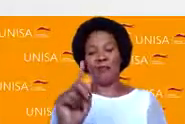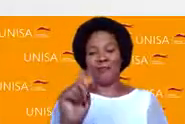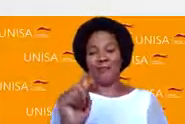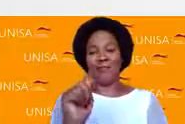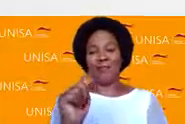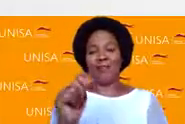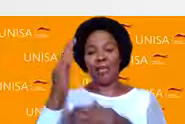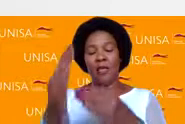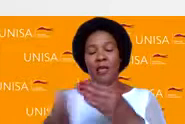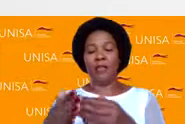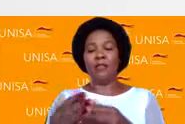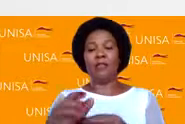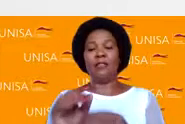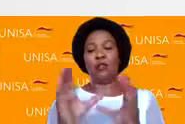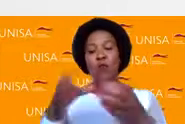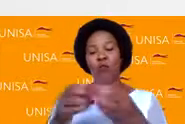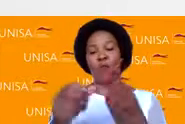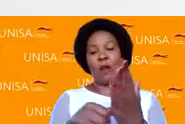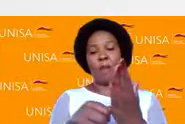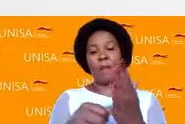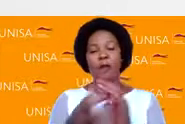with your group number.